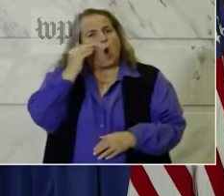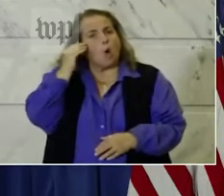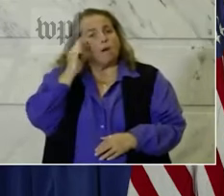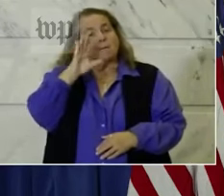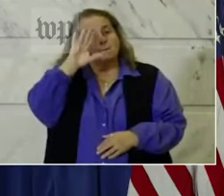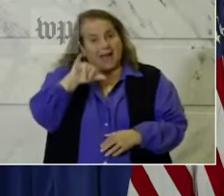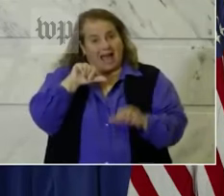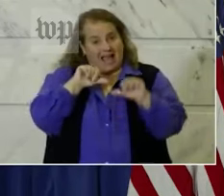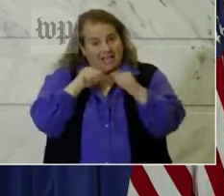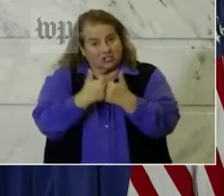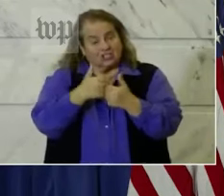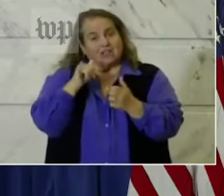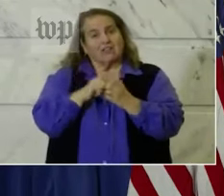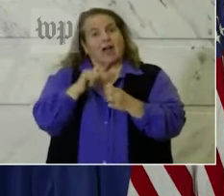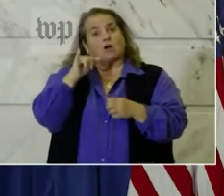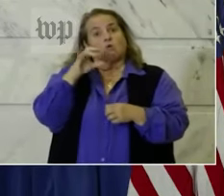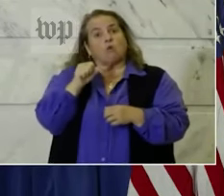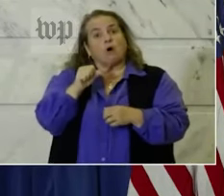and serve her.